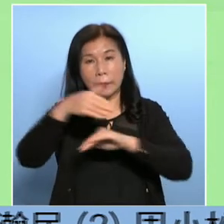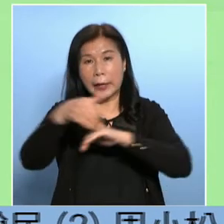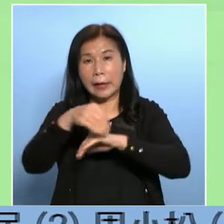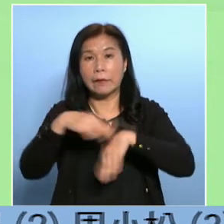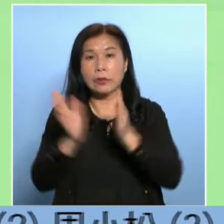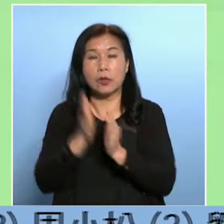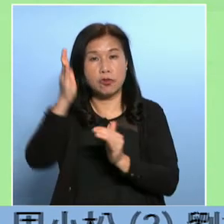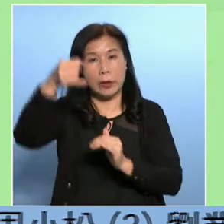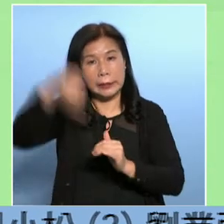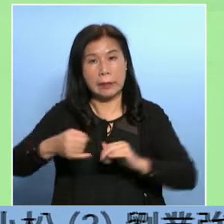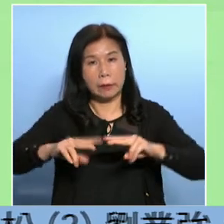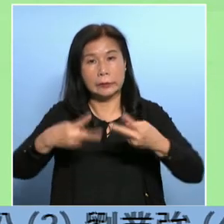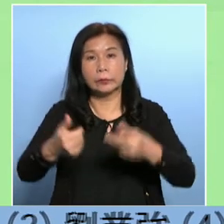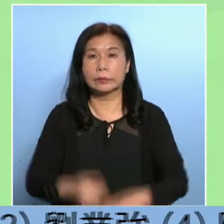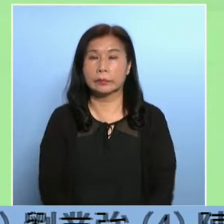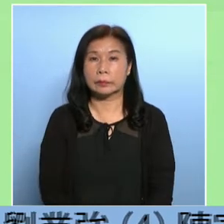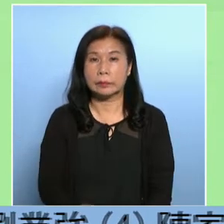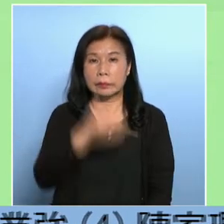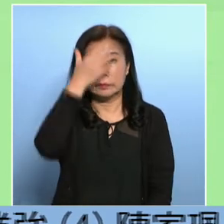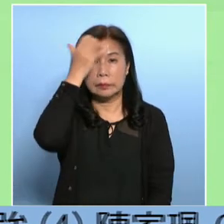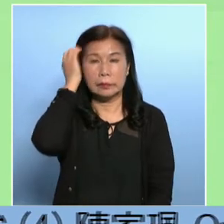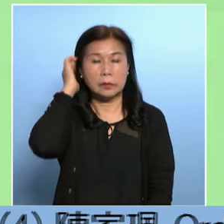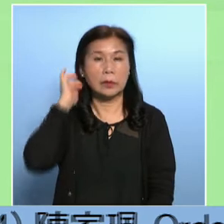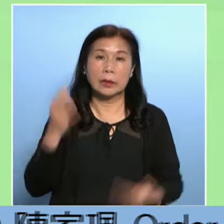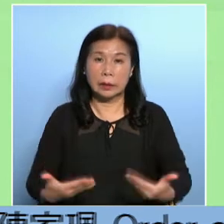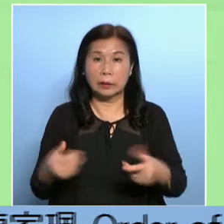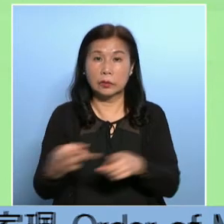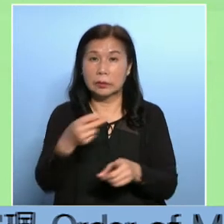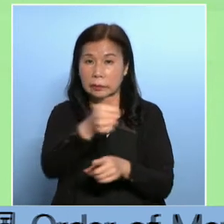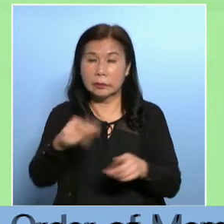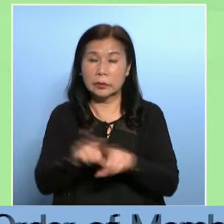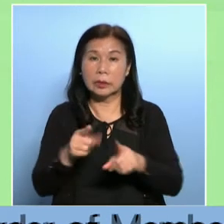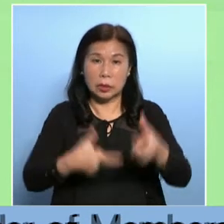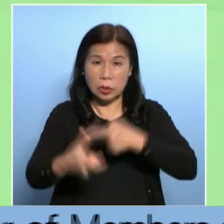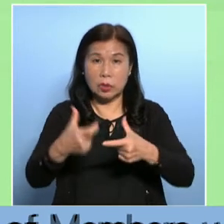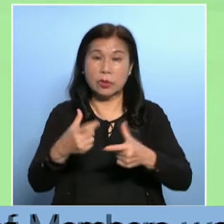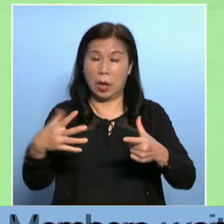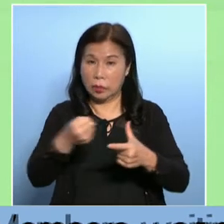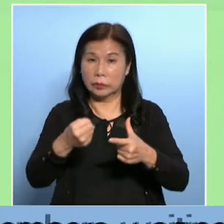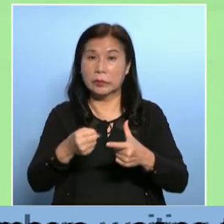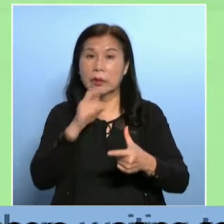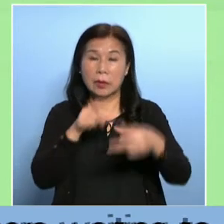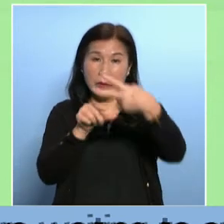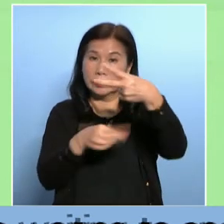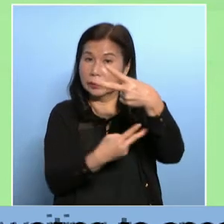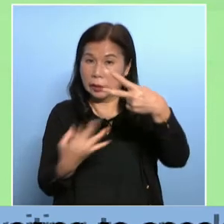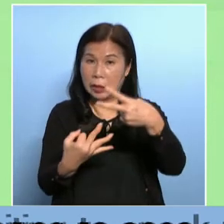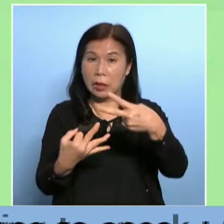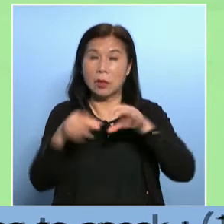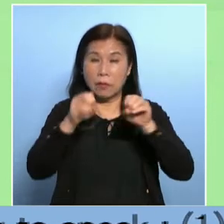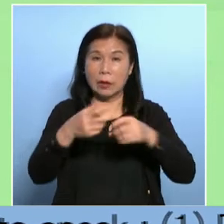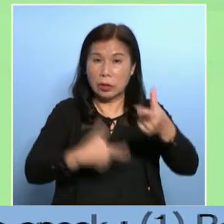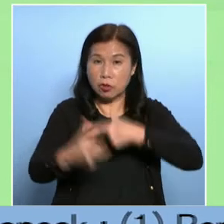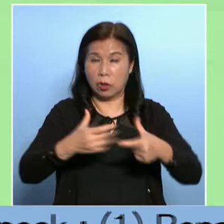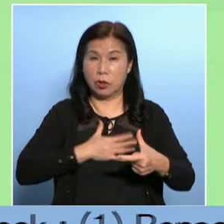and strategize together for a better future. This motion of thanks carried the characteristics